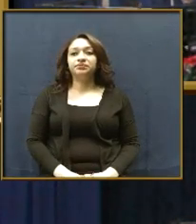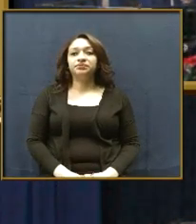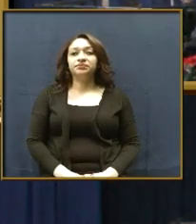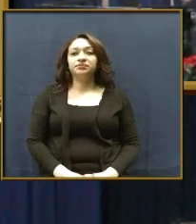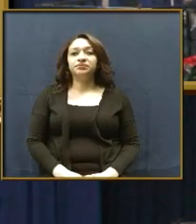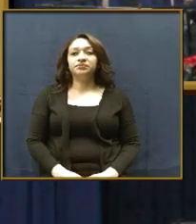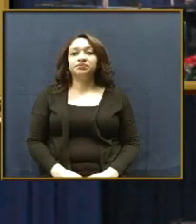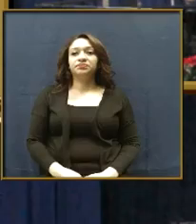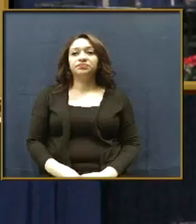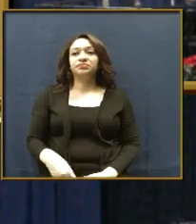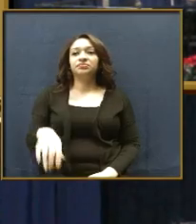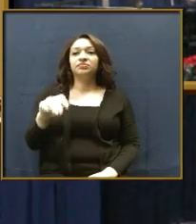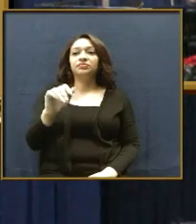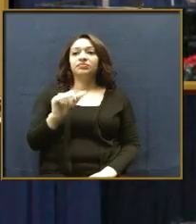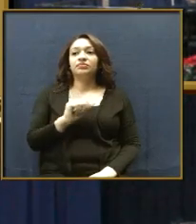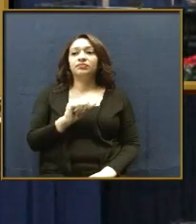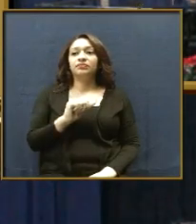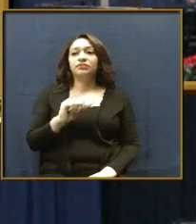Ben Gray.